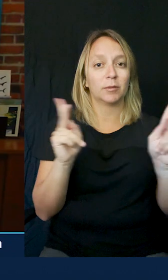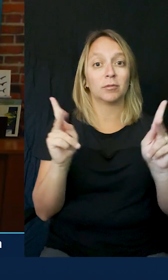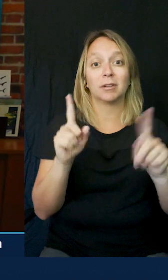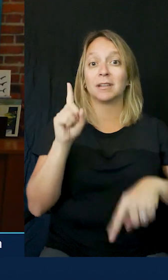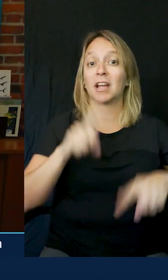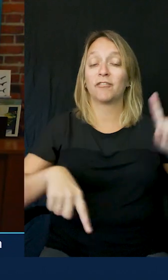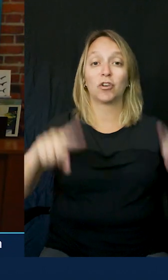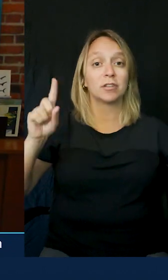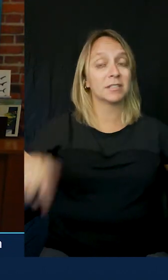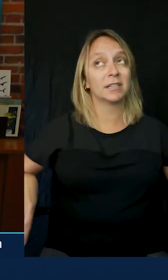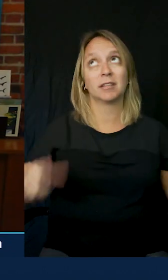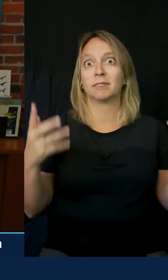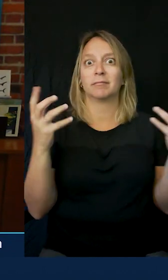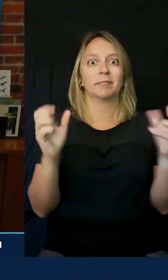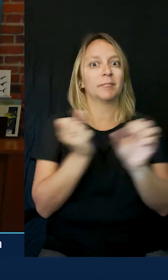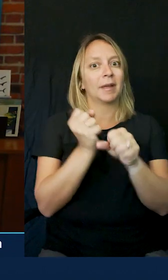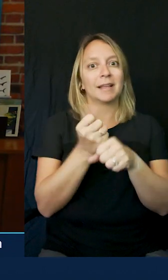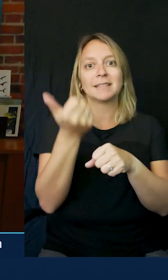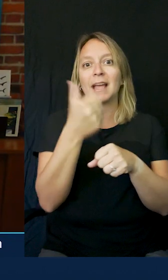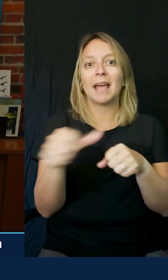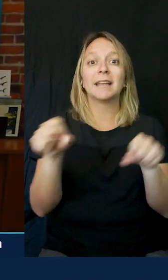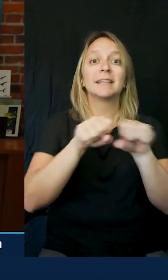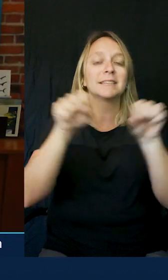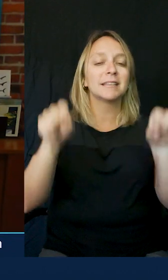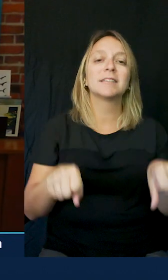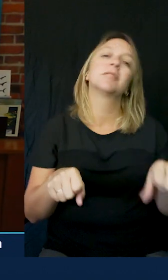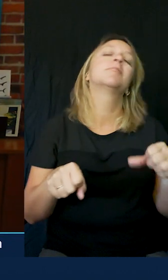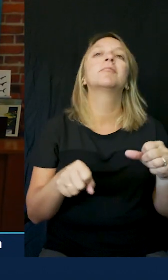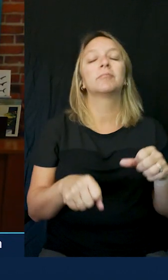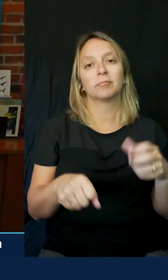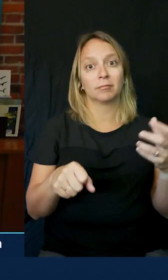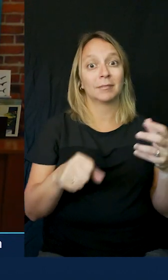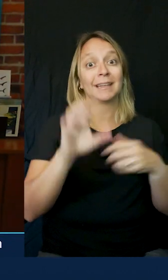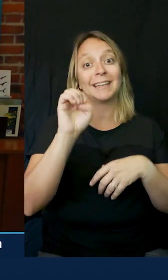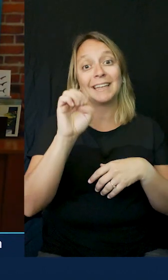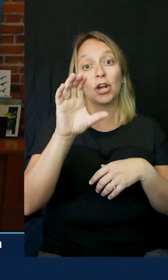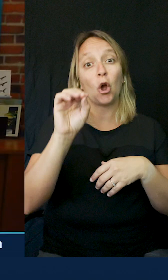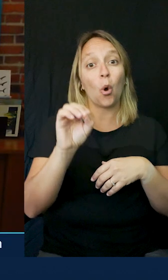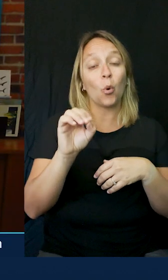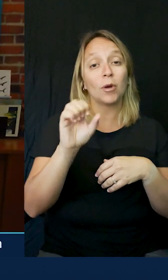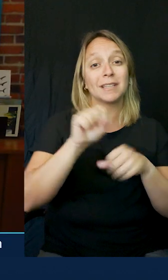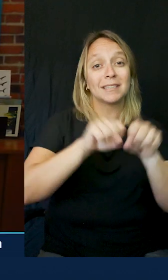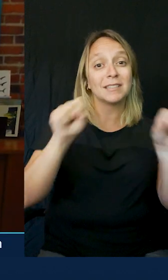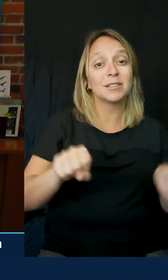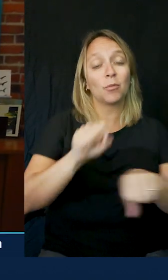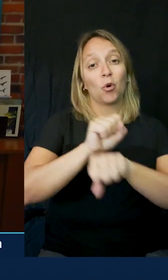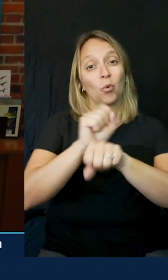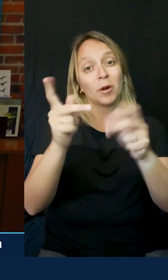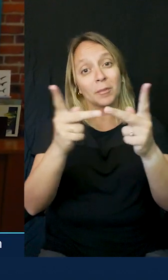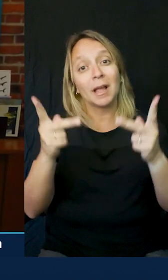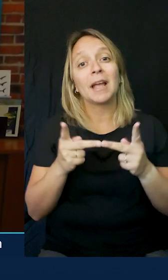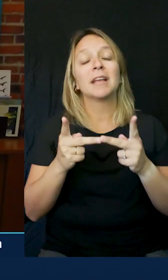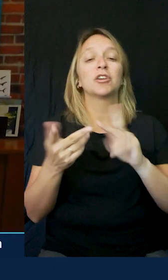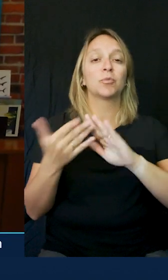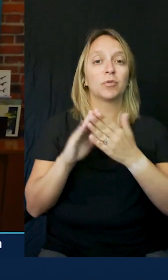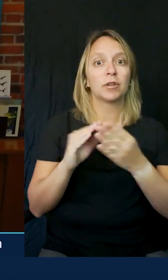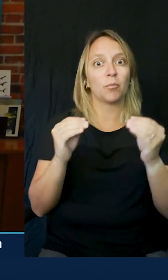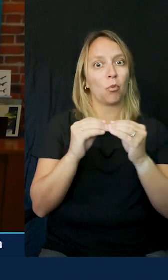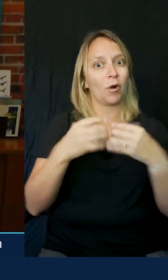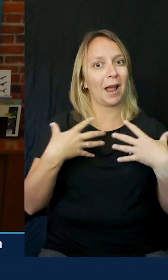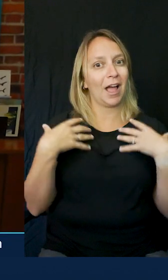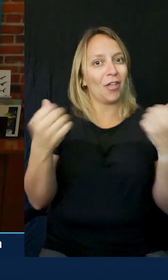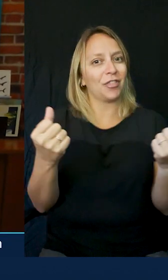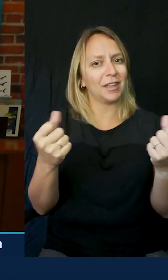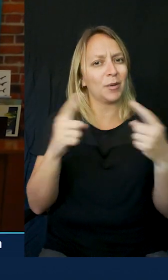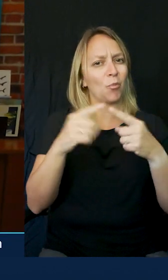any system, whether it's an ecosystem, a workplace, or a community, healthier, more resilient, and more